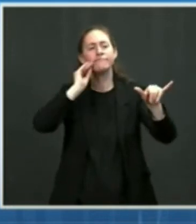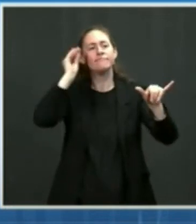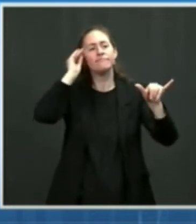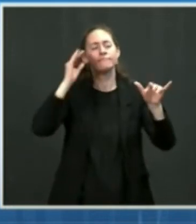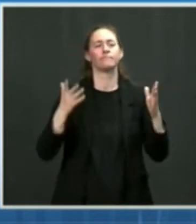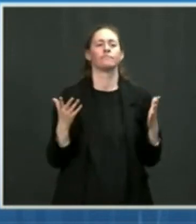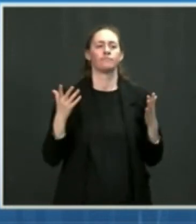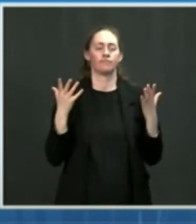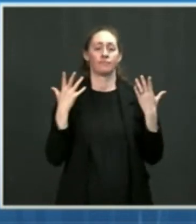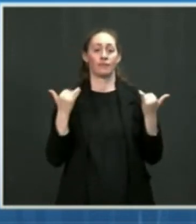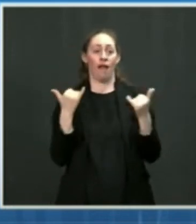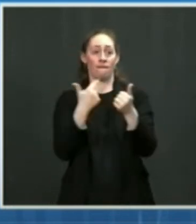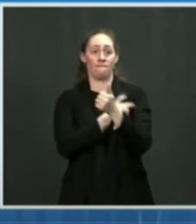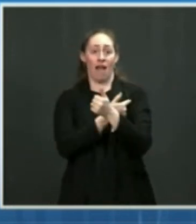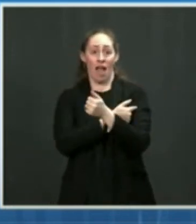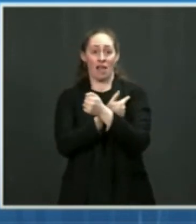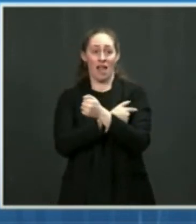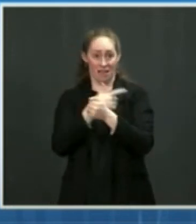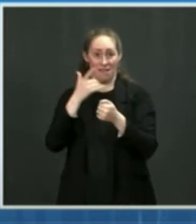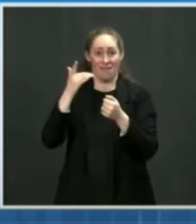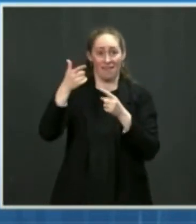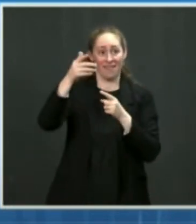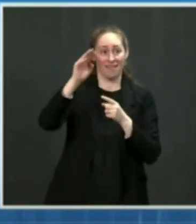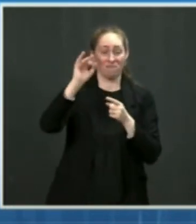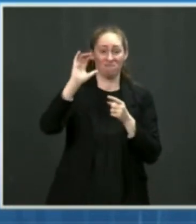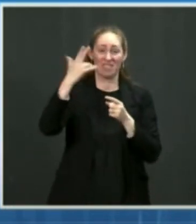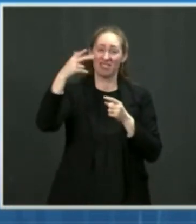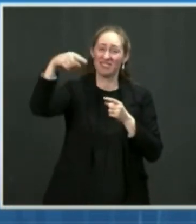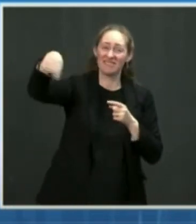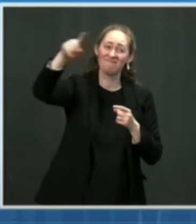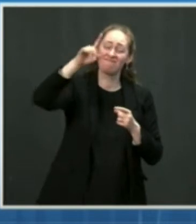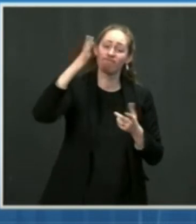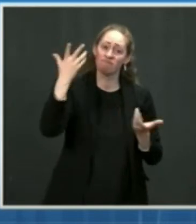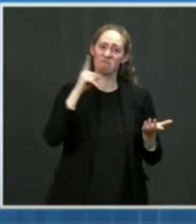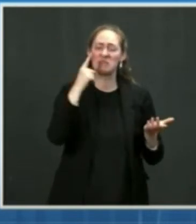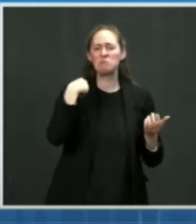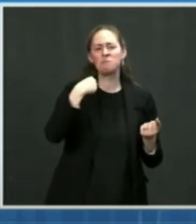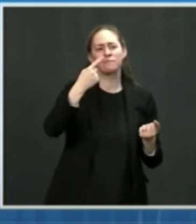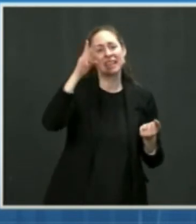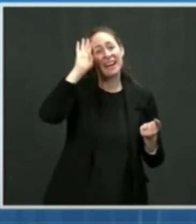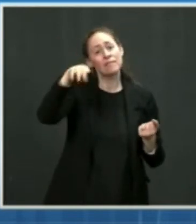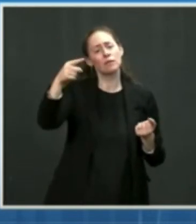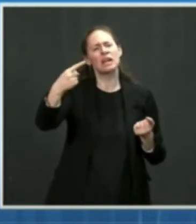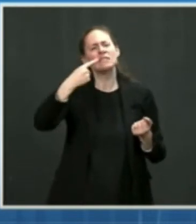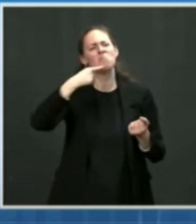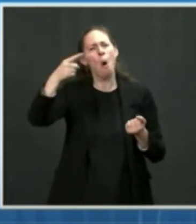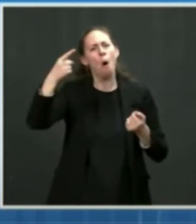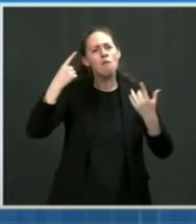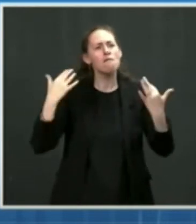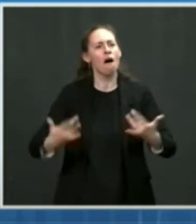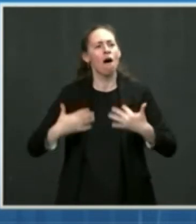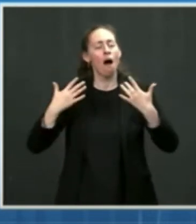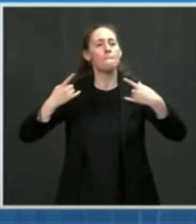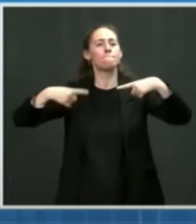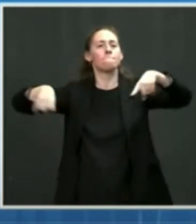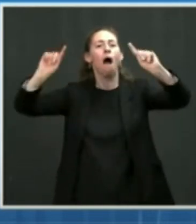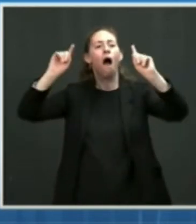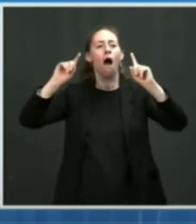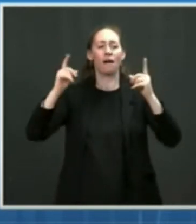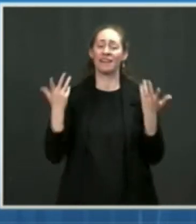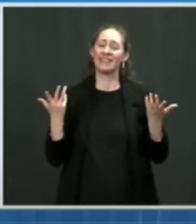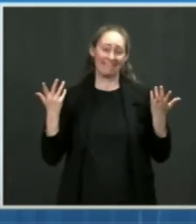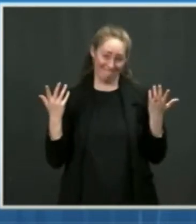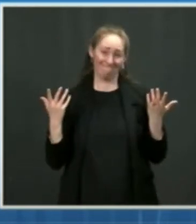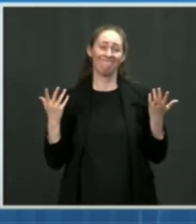is happening in Michigan, we would be disappointed that it took so long for the vaccine to work to actually have the impact. Similarly, we need